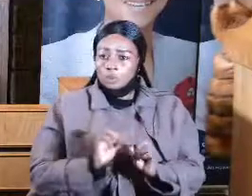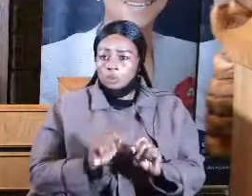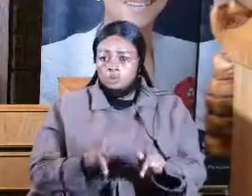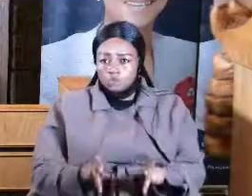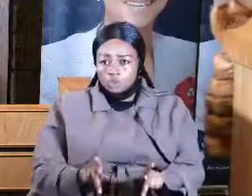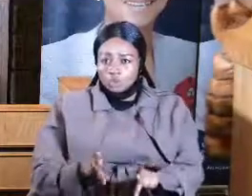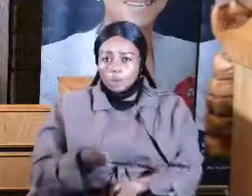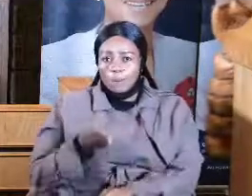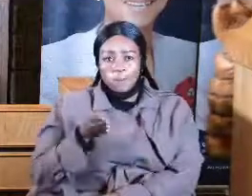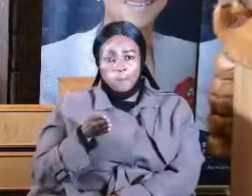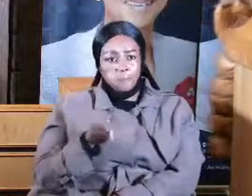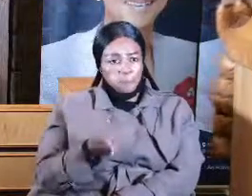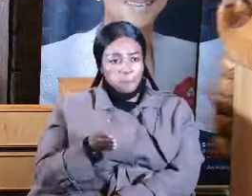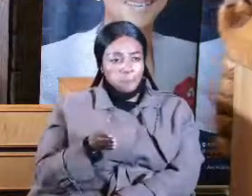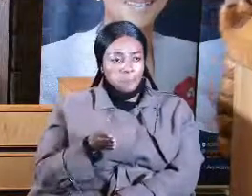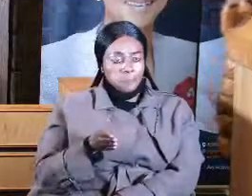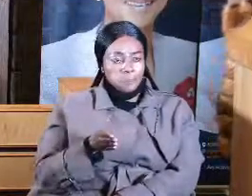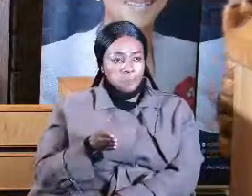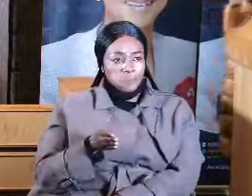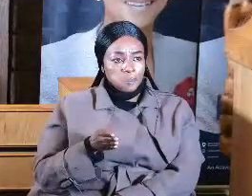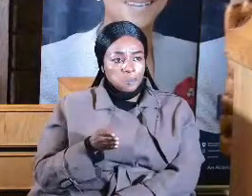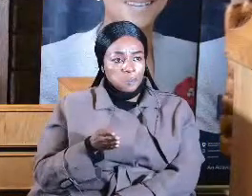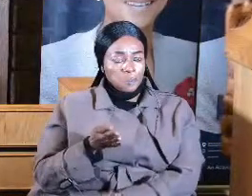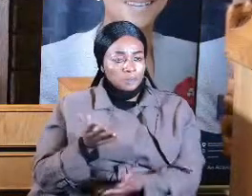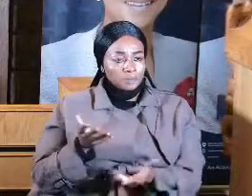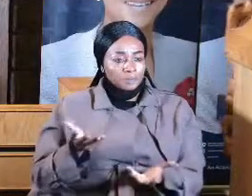are available